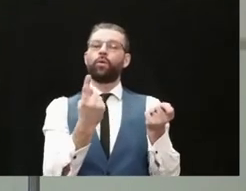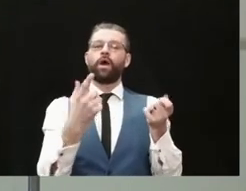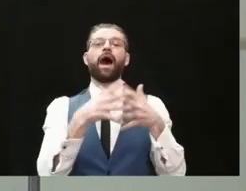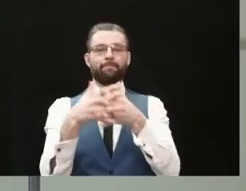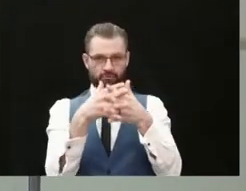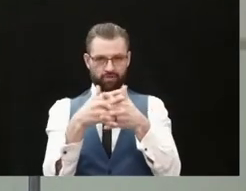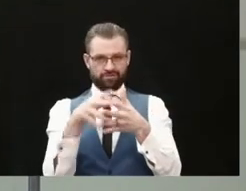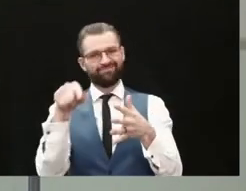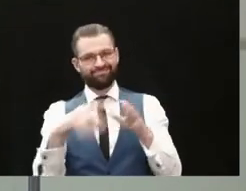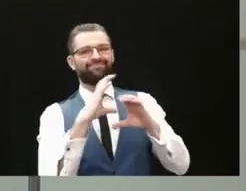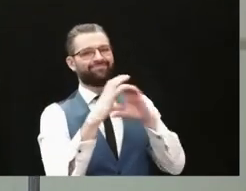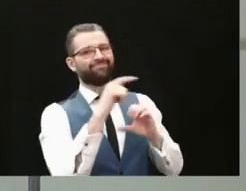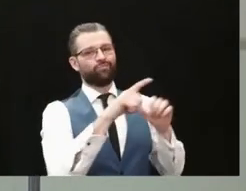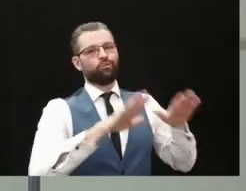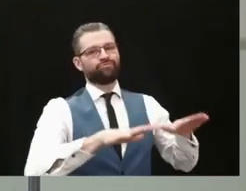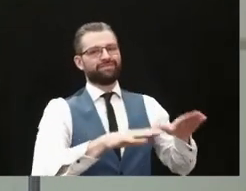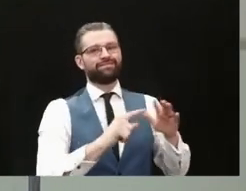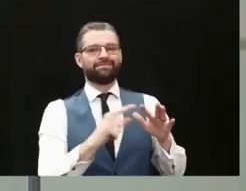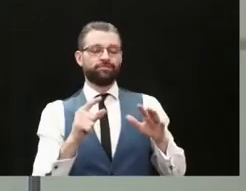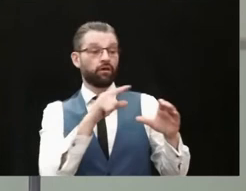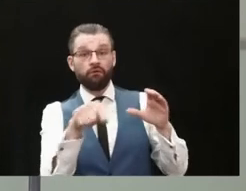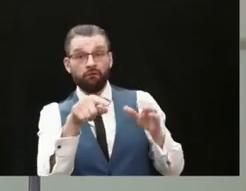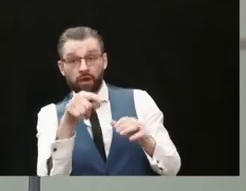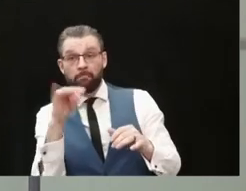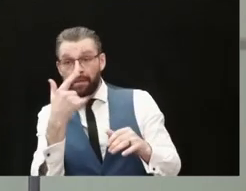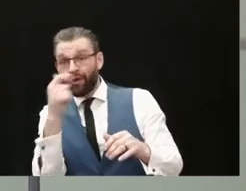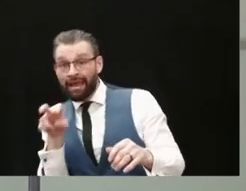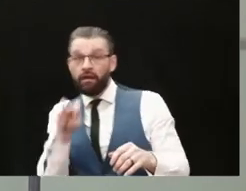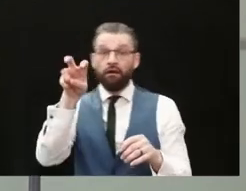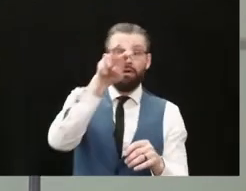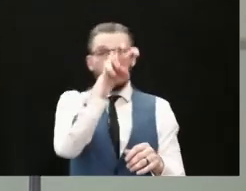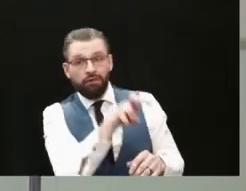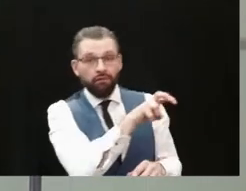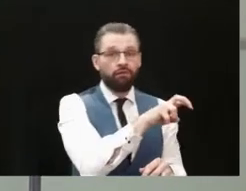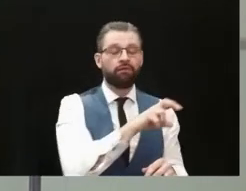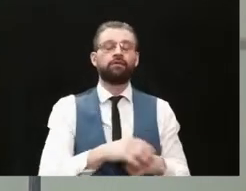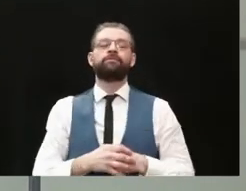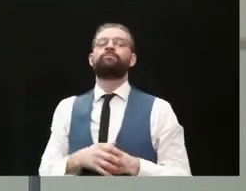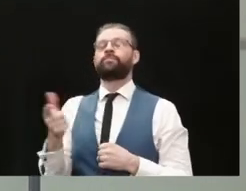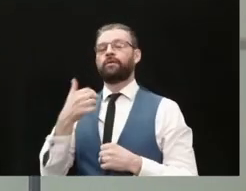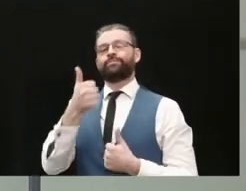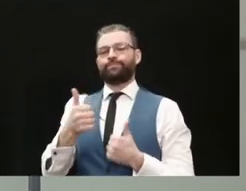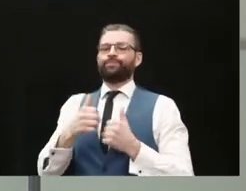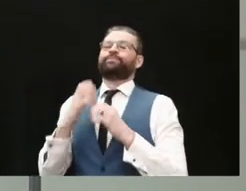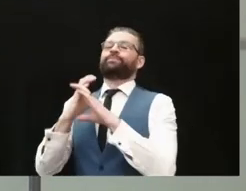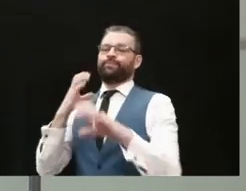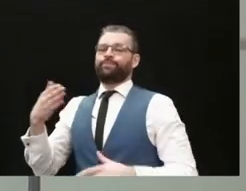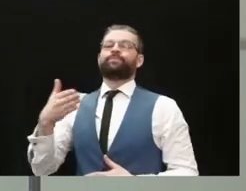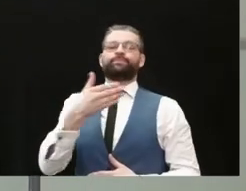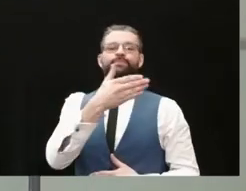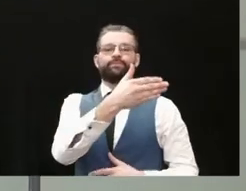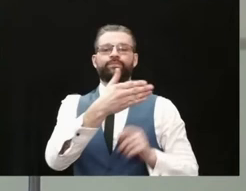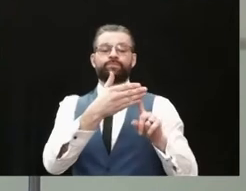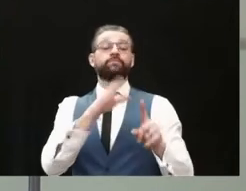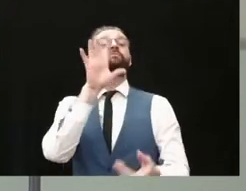were talking to the Brits, and you might have a chance to be able to get through there. So we went to Pilsen, and we arrived there in a